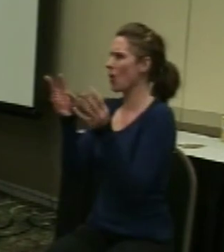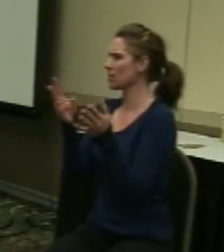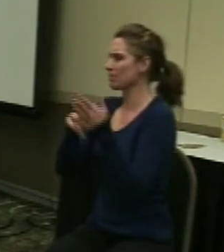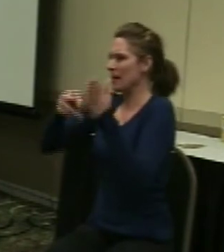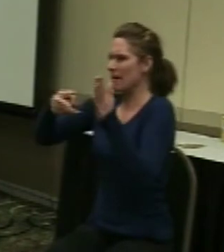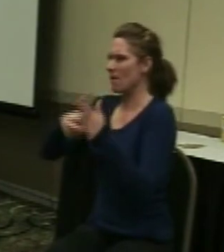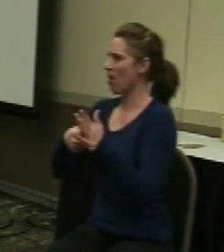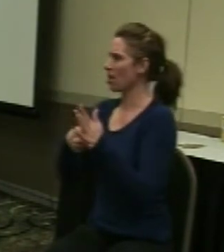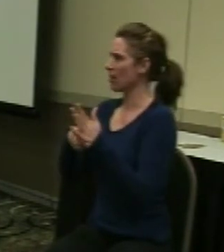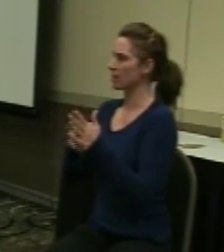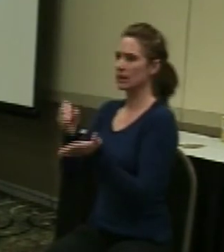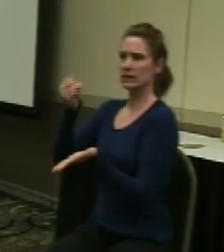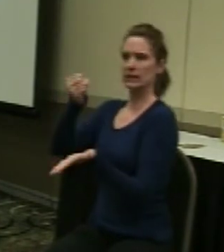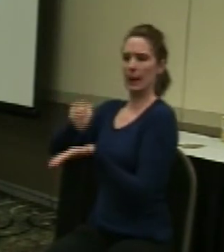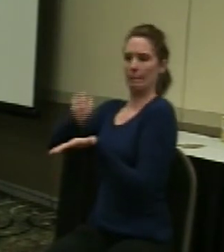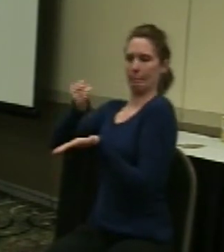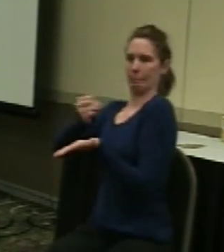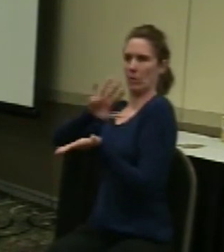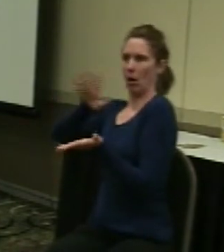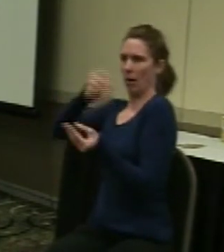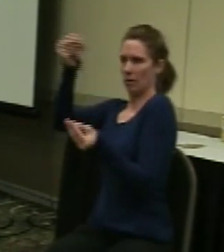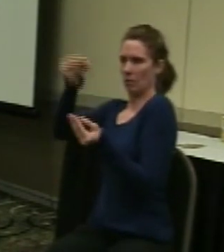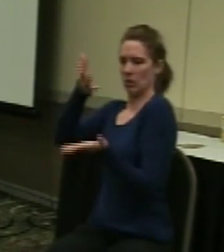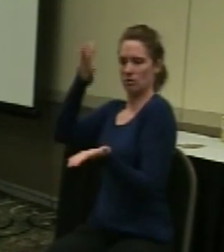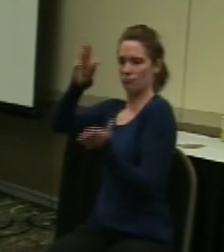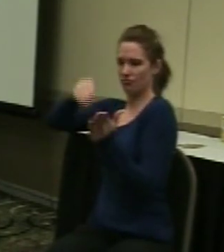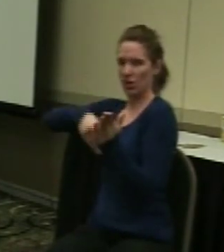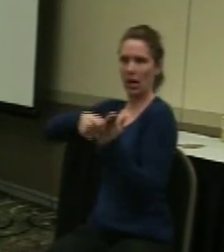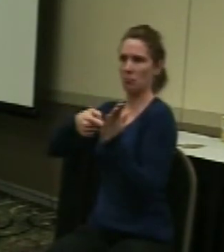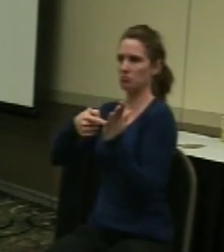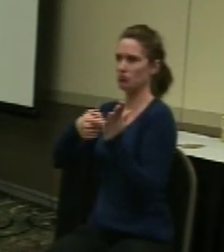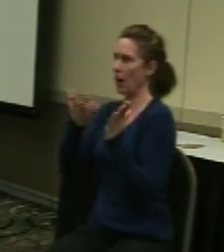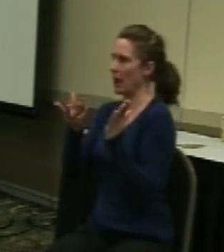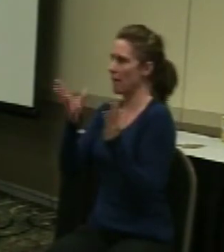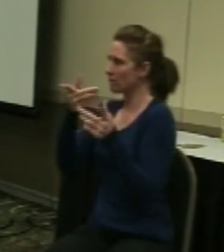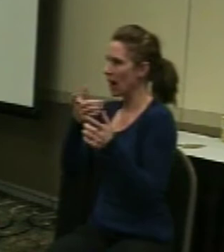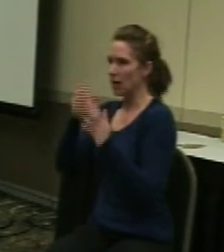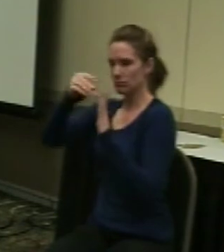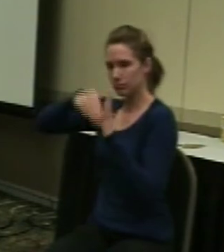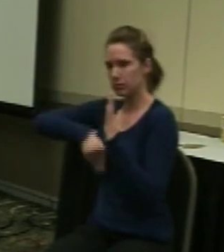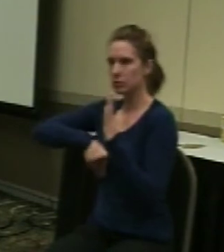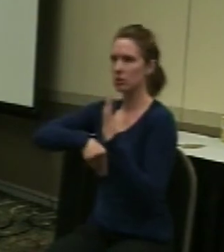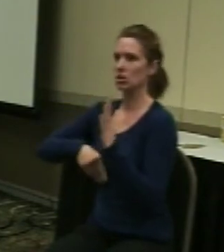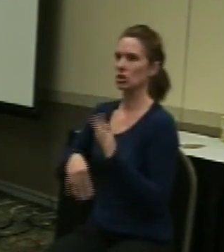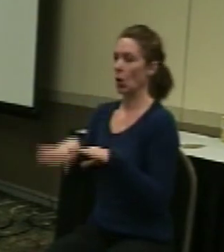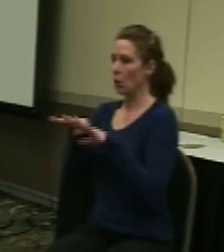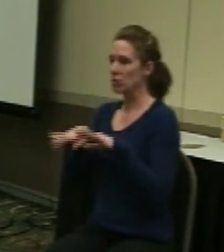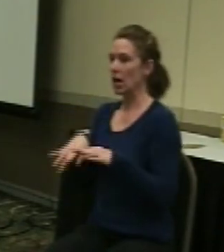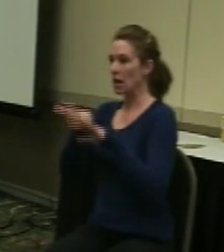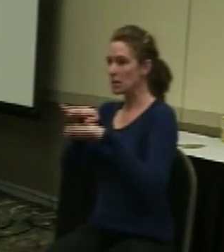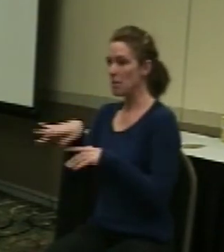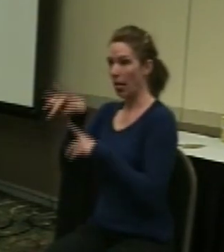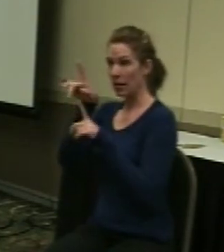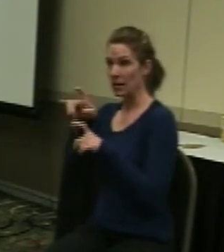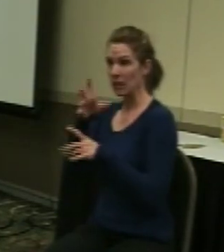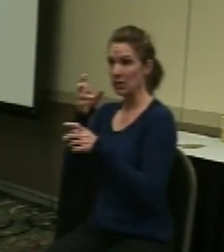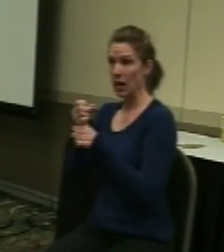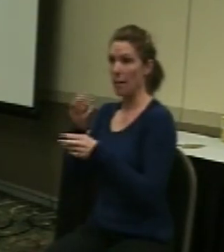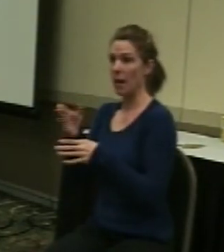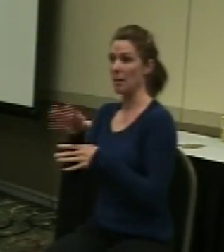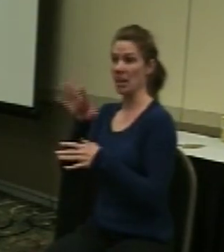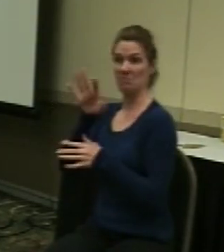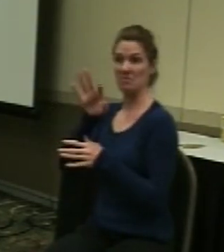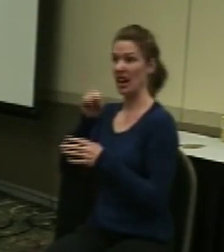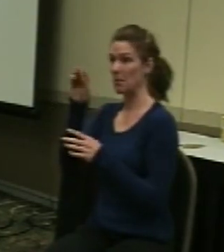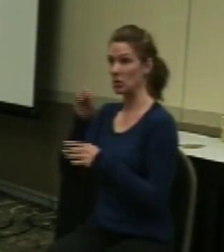little stamper that would, and you just fill it out real fast. So a child did a spelling test and got maybe 9 out of